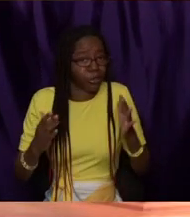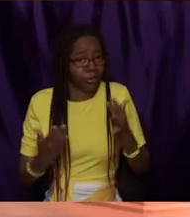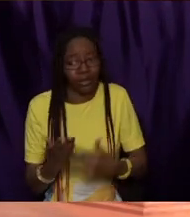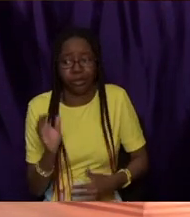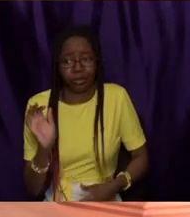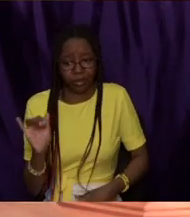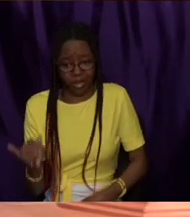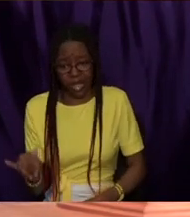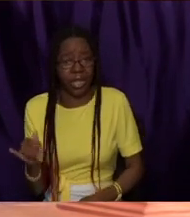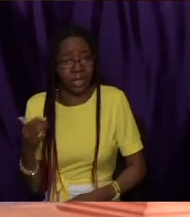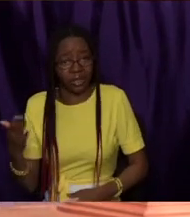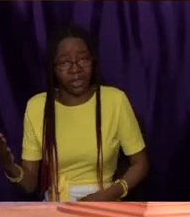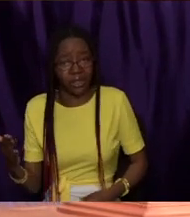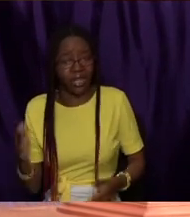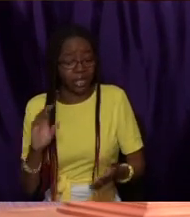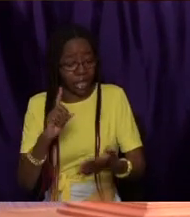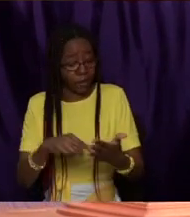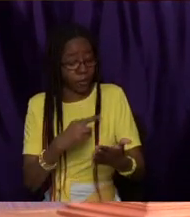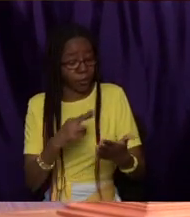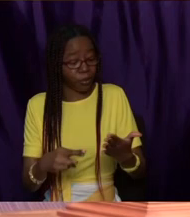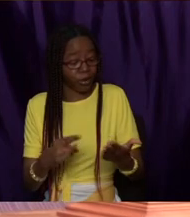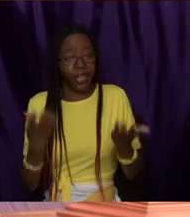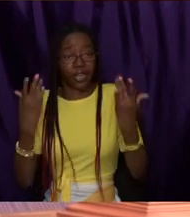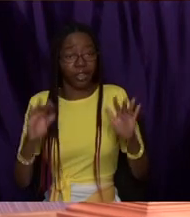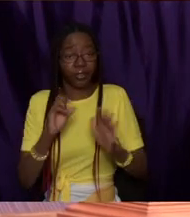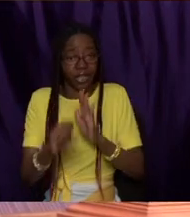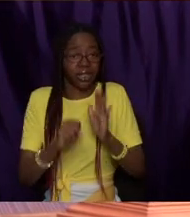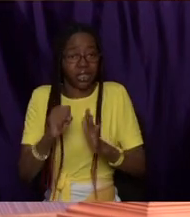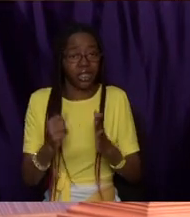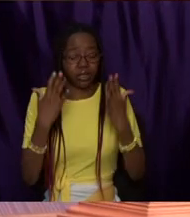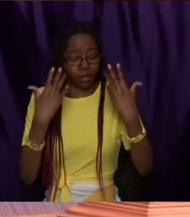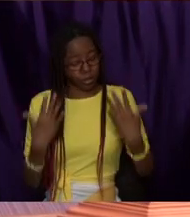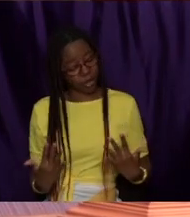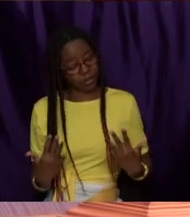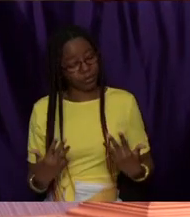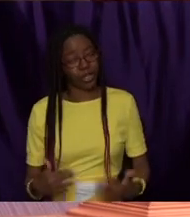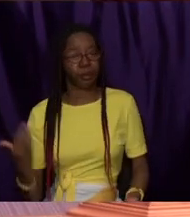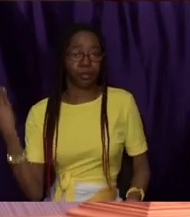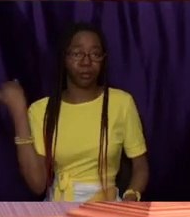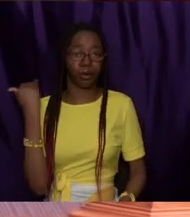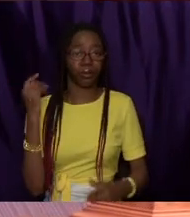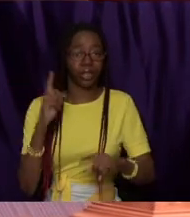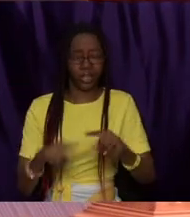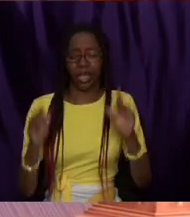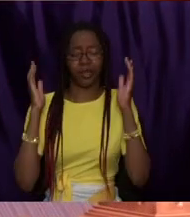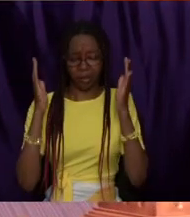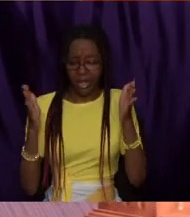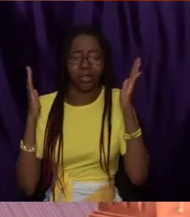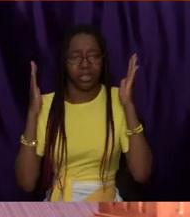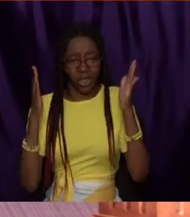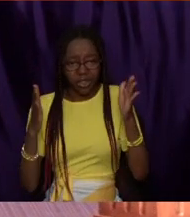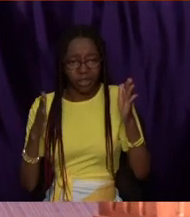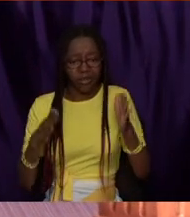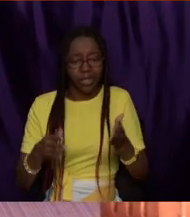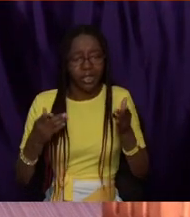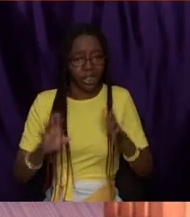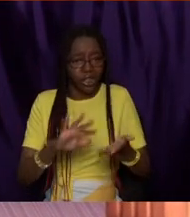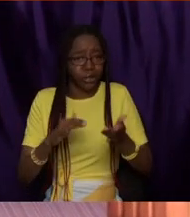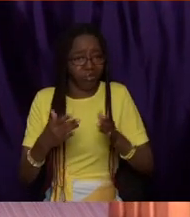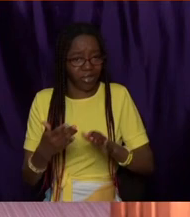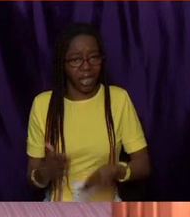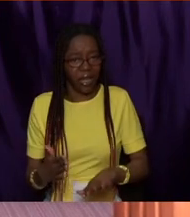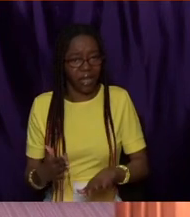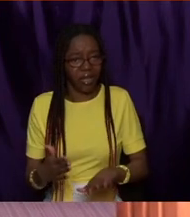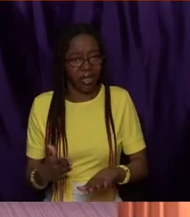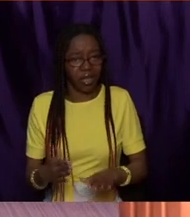that diagnosis, get over that season of grief, be broken, can't pay attention, to let you die on the bank